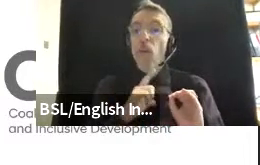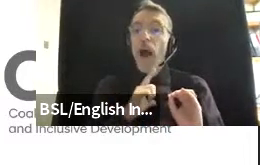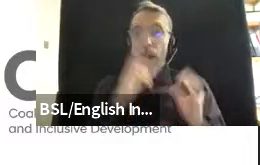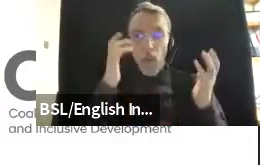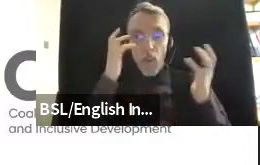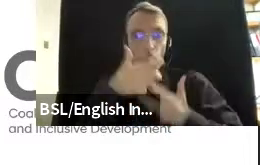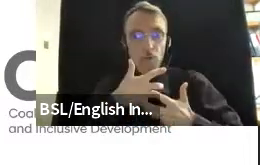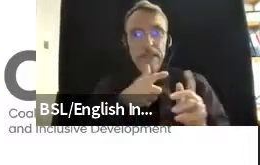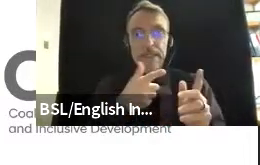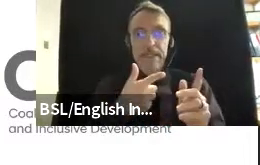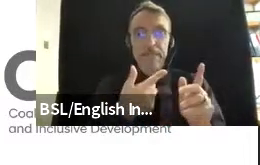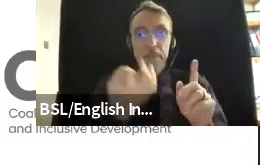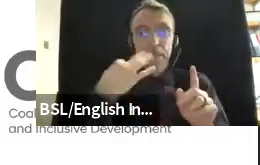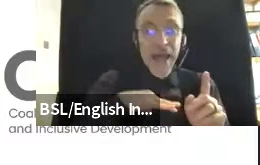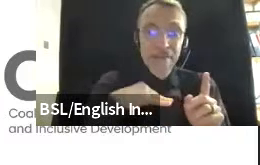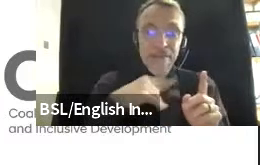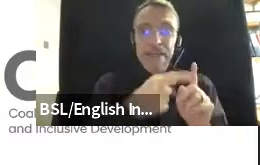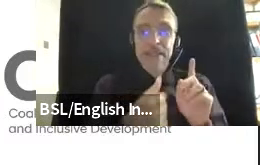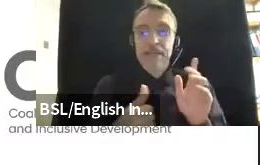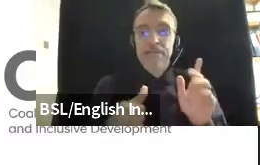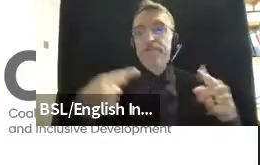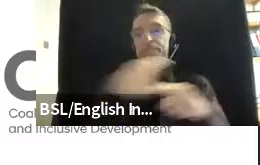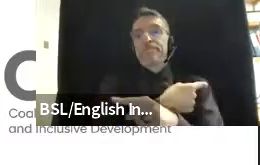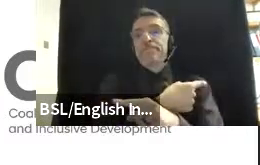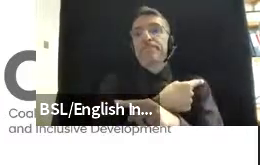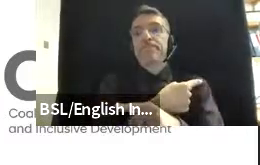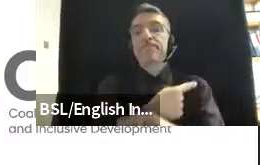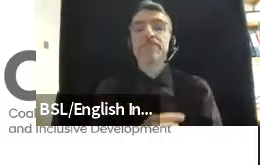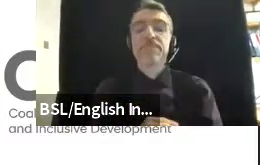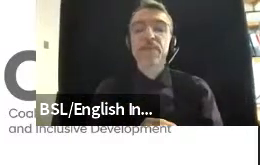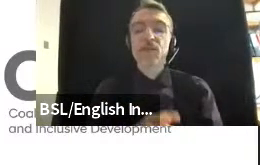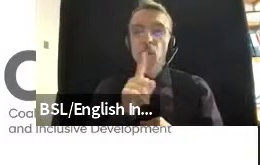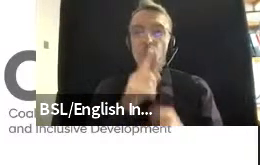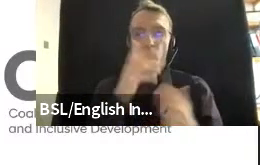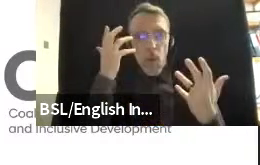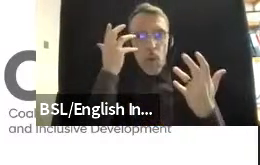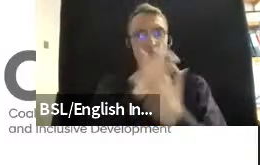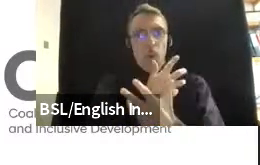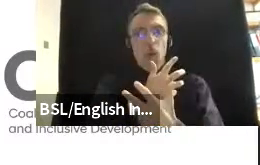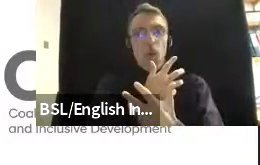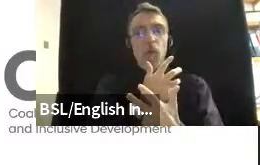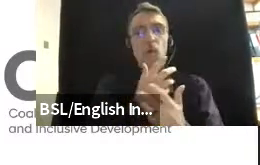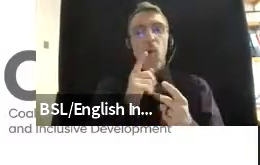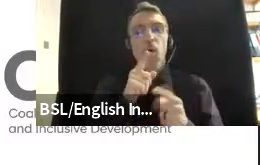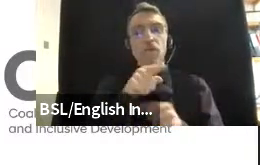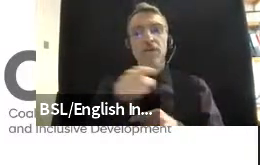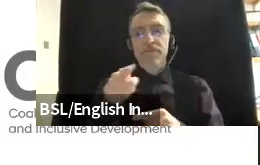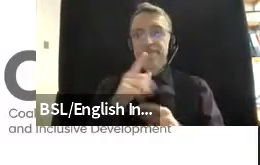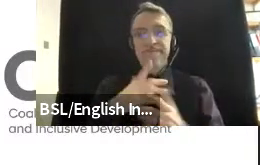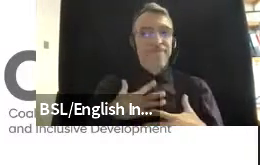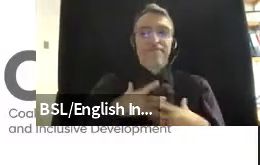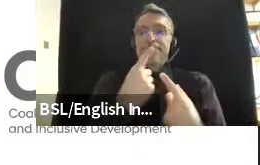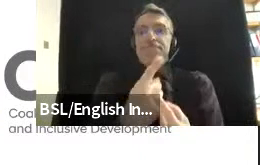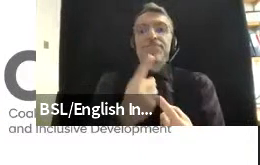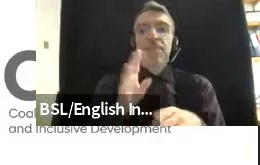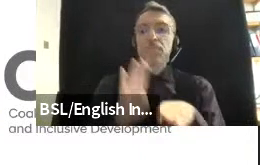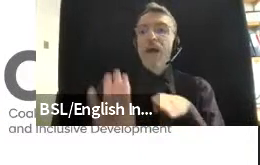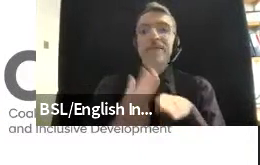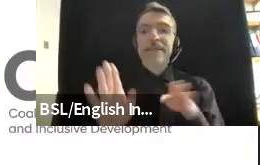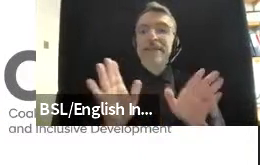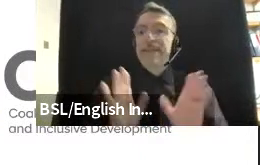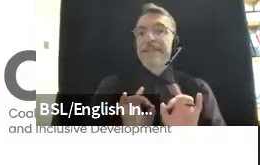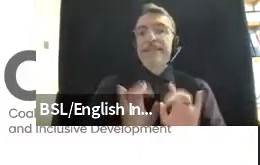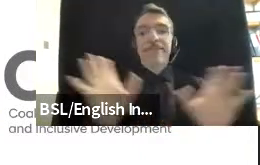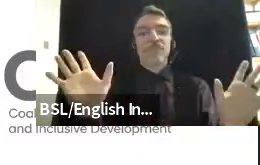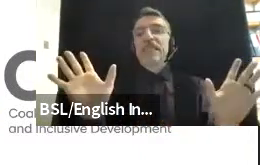So this is something that's actually quite concerning, that people felt they weren't free to practice the religion in the way that